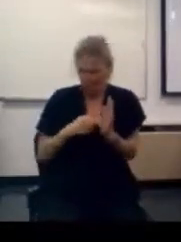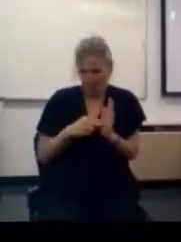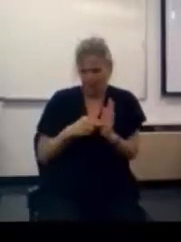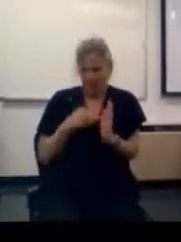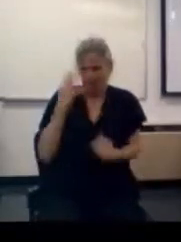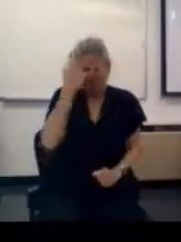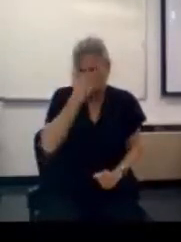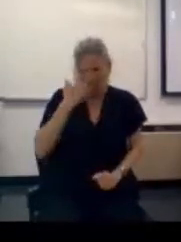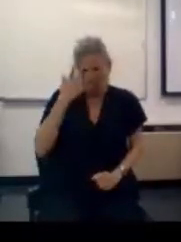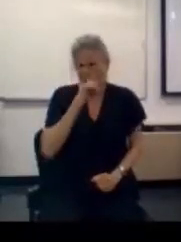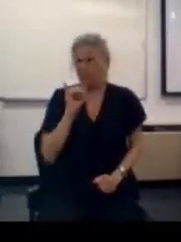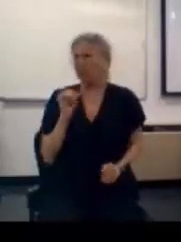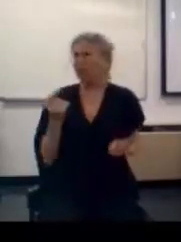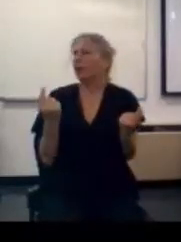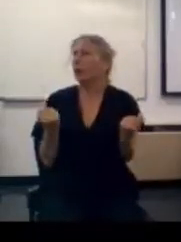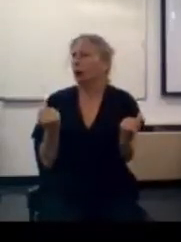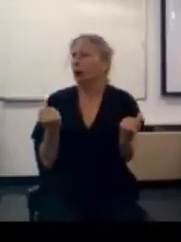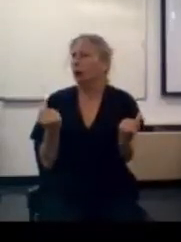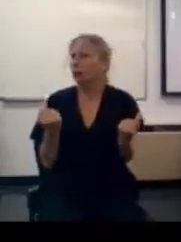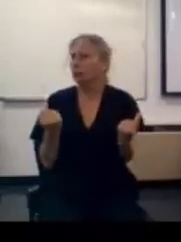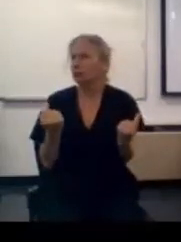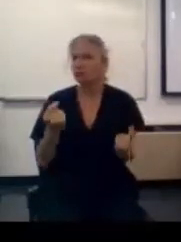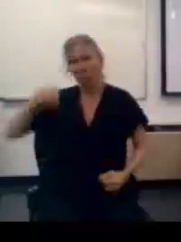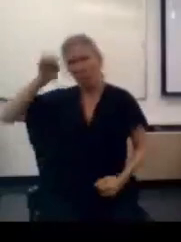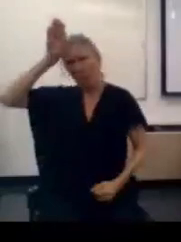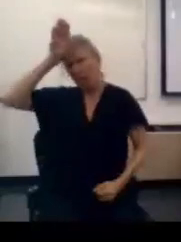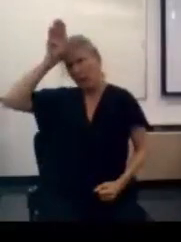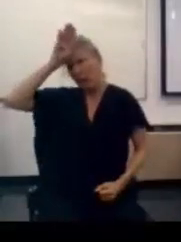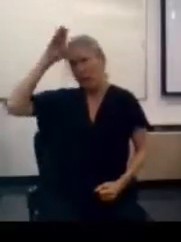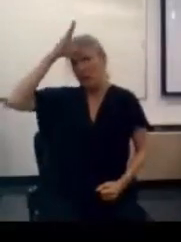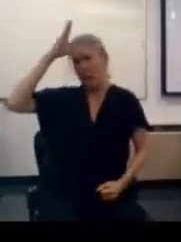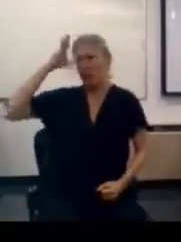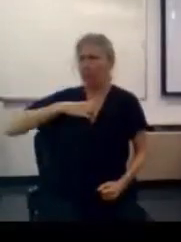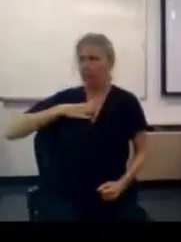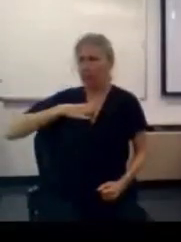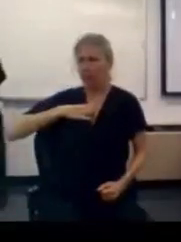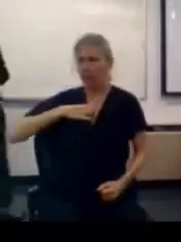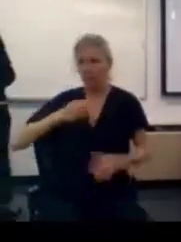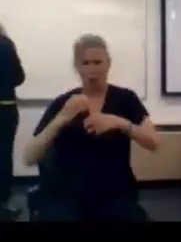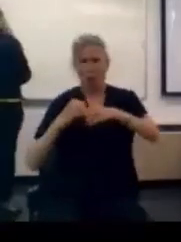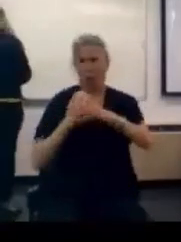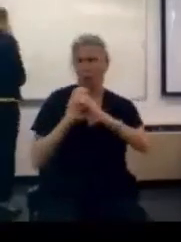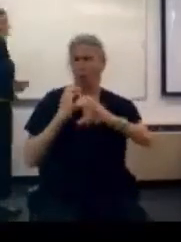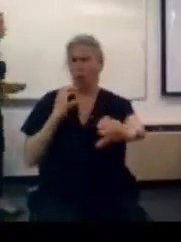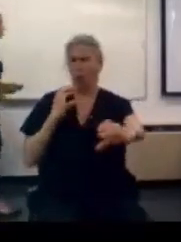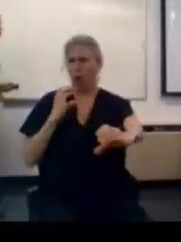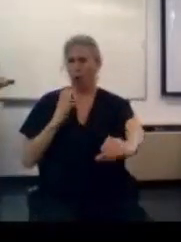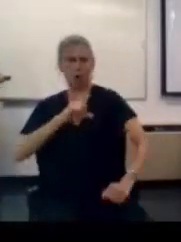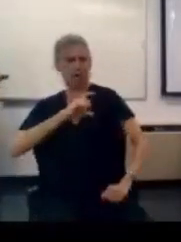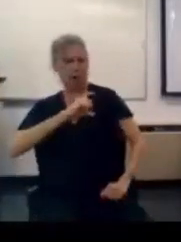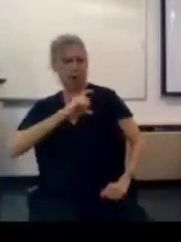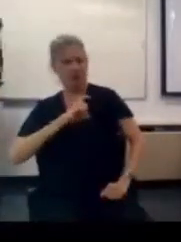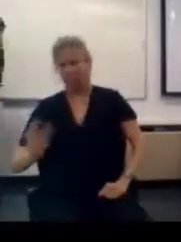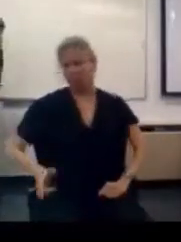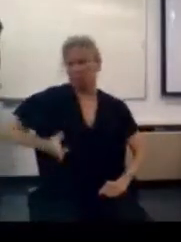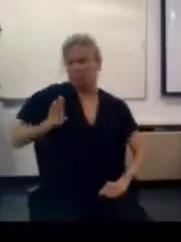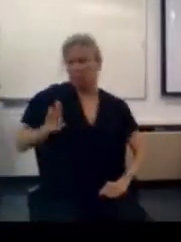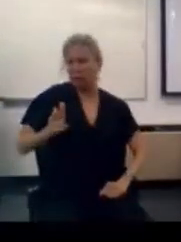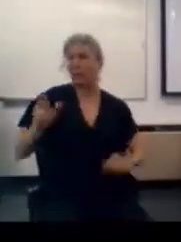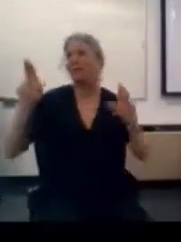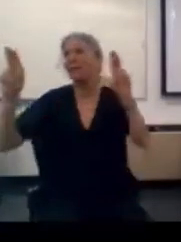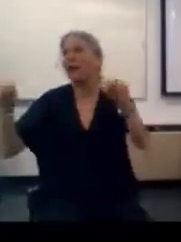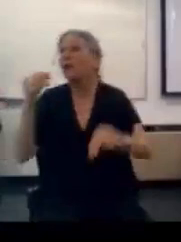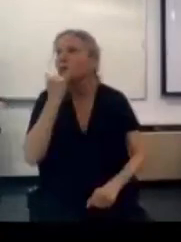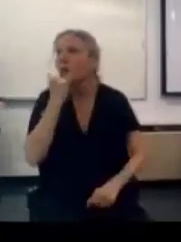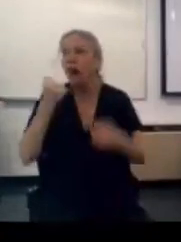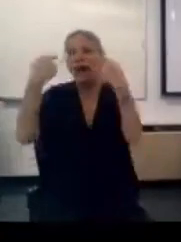going to ask you, what does a first responder look like? Like, doesn't he have like a hose and carry like a badge and a